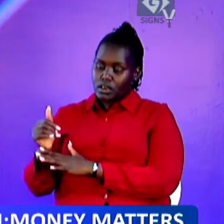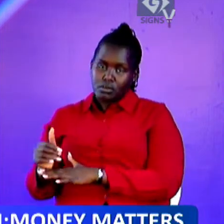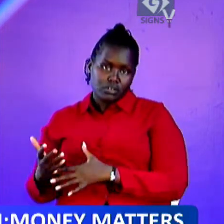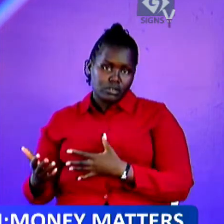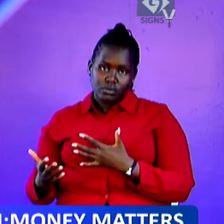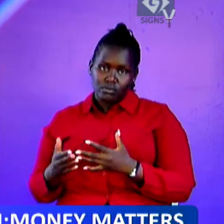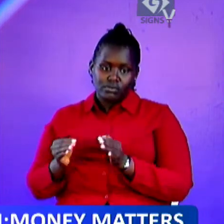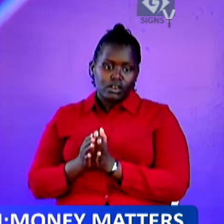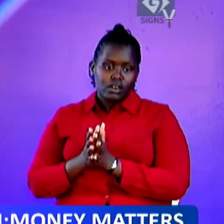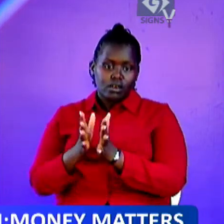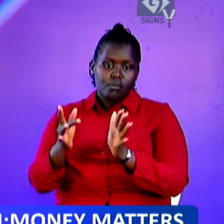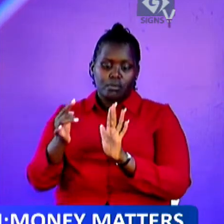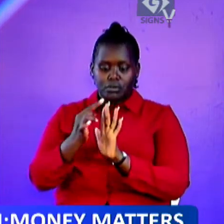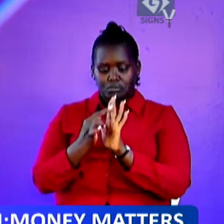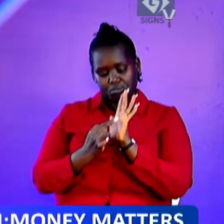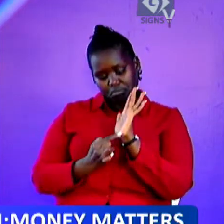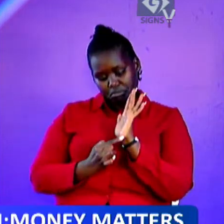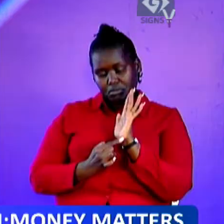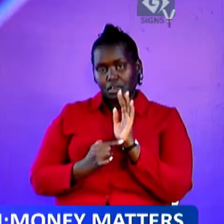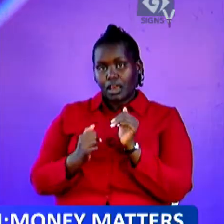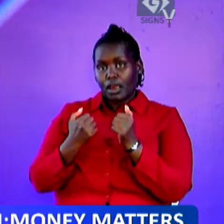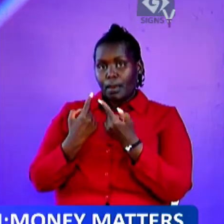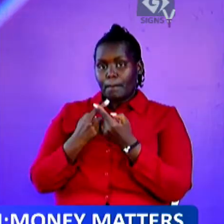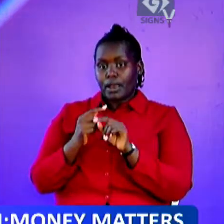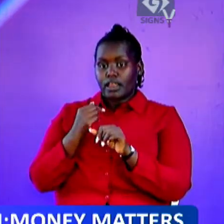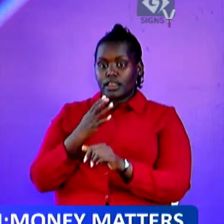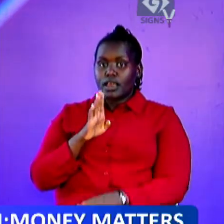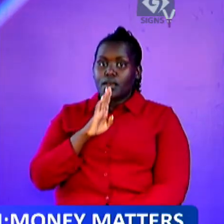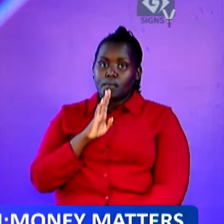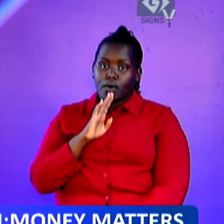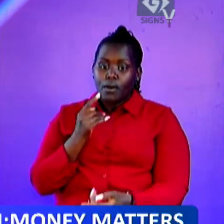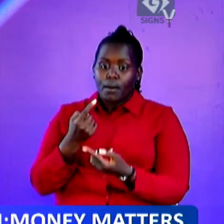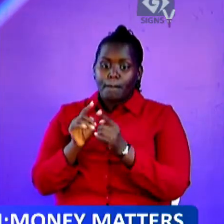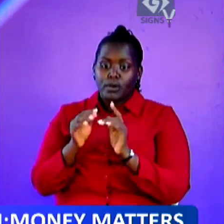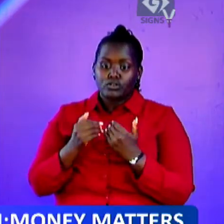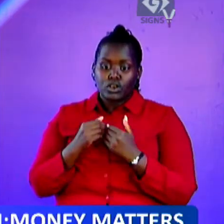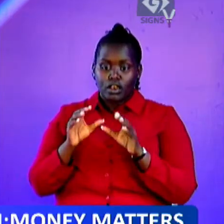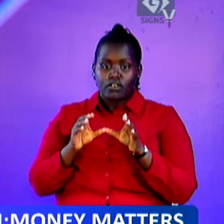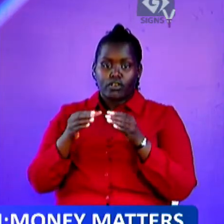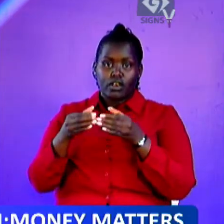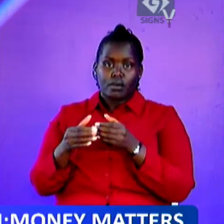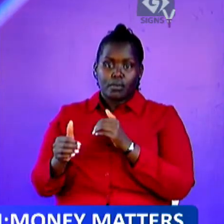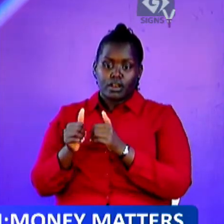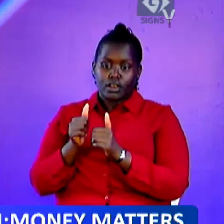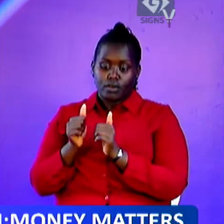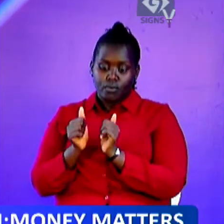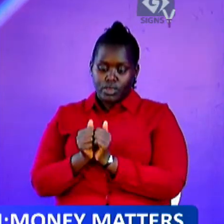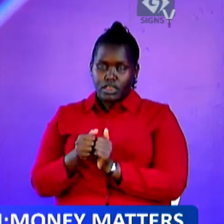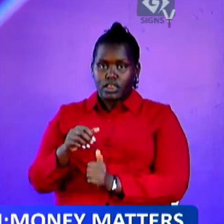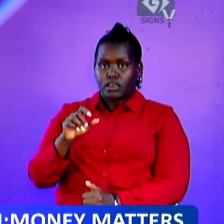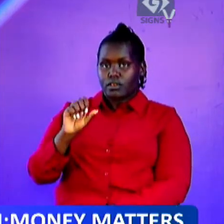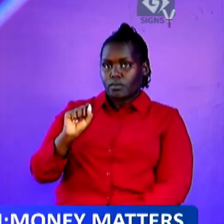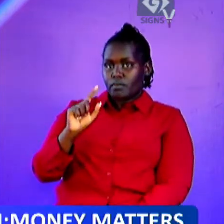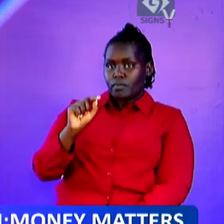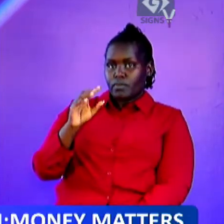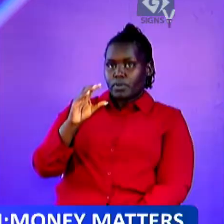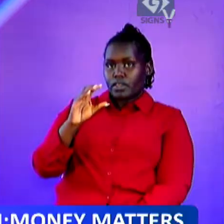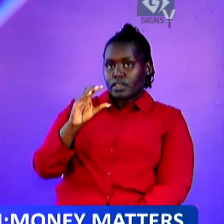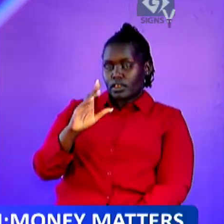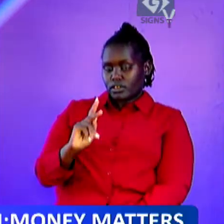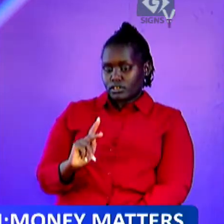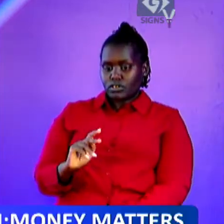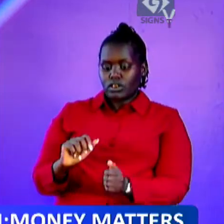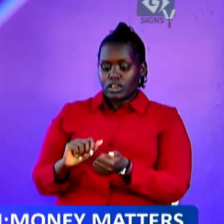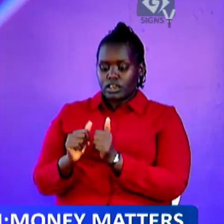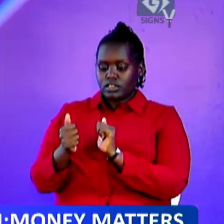really publicly listed, and they do borrow yeah. on commercial paper. Though you have companies on the stock exchange who come and do that